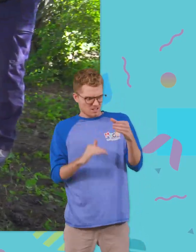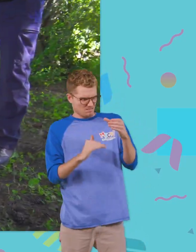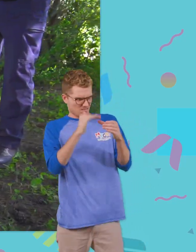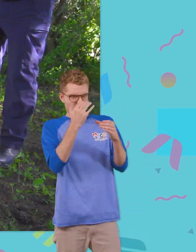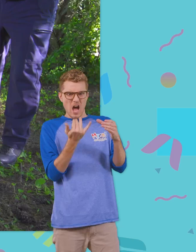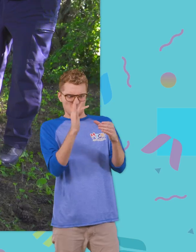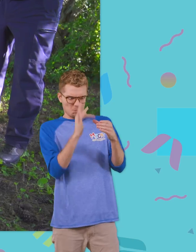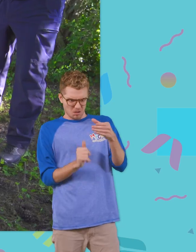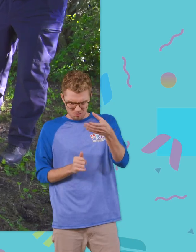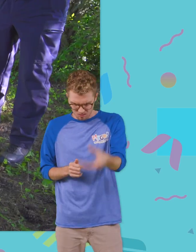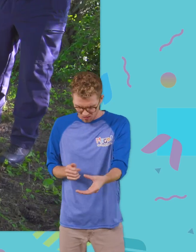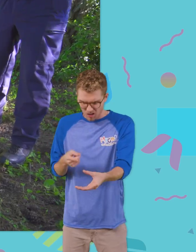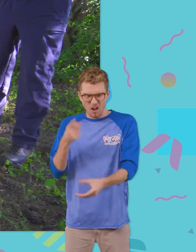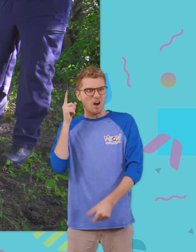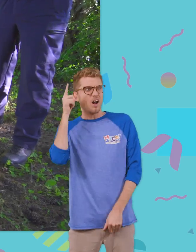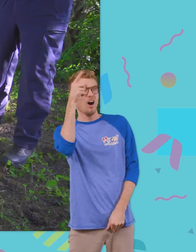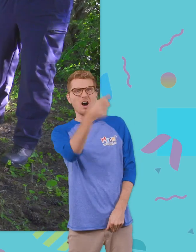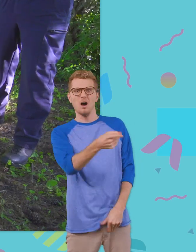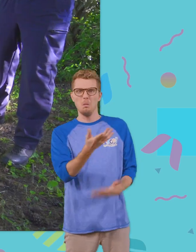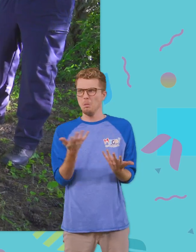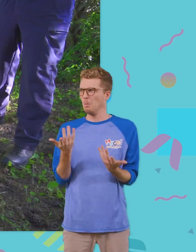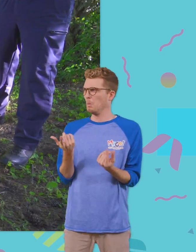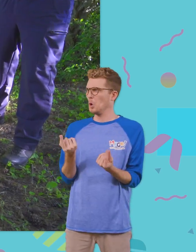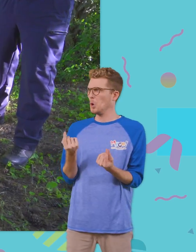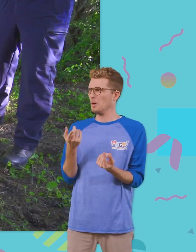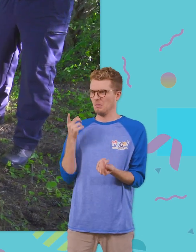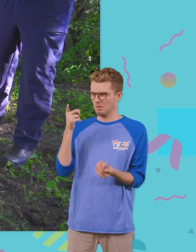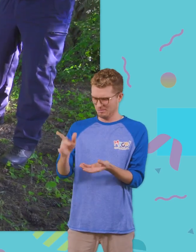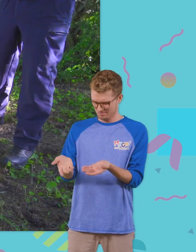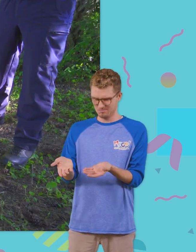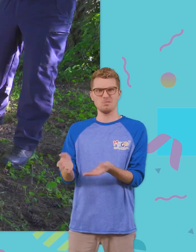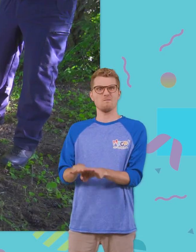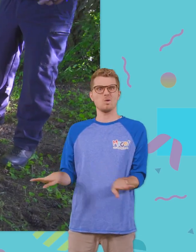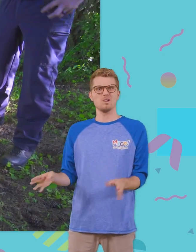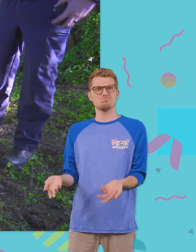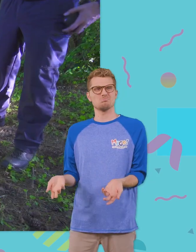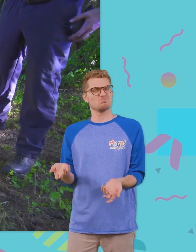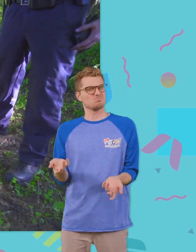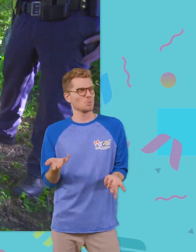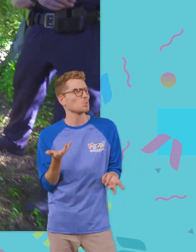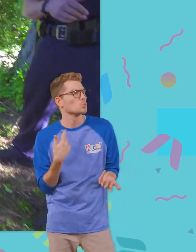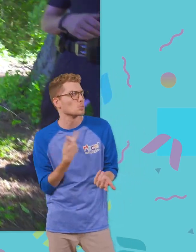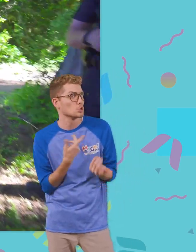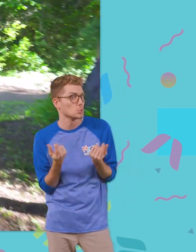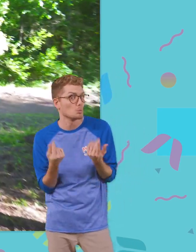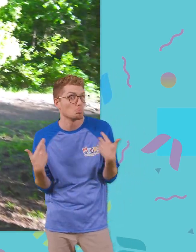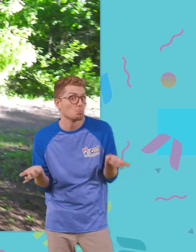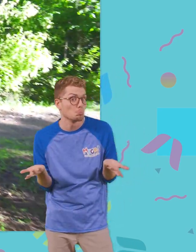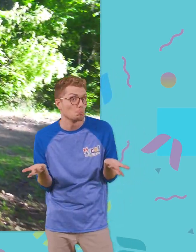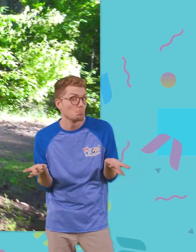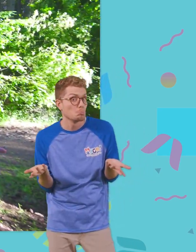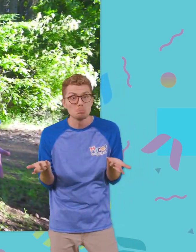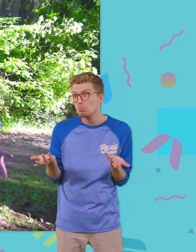is my glass that had all the water in it! What's it doing all the way over here? Huh. Well, there's the glass.